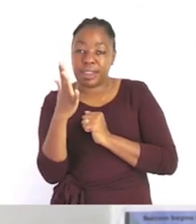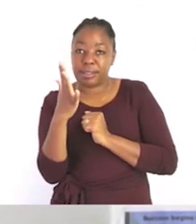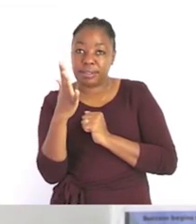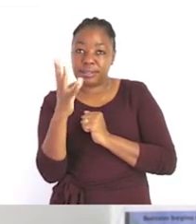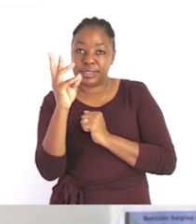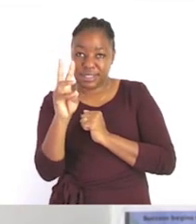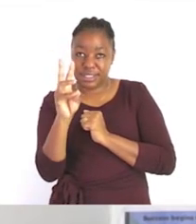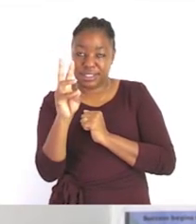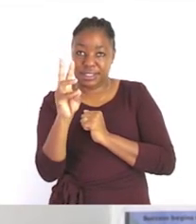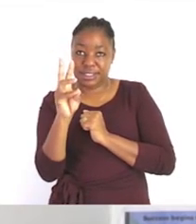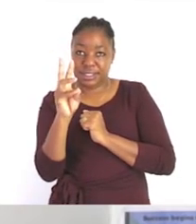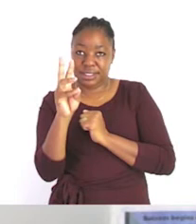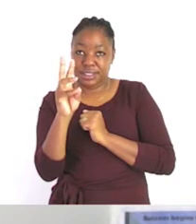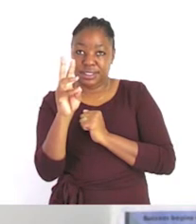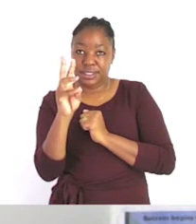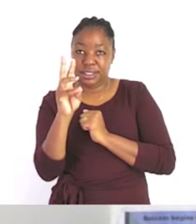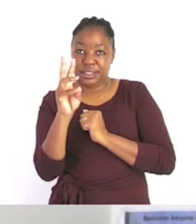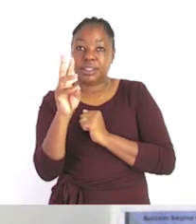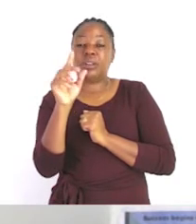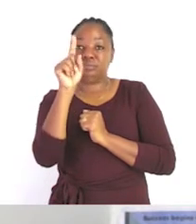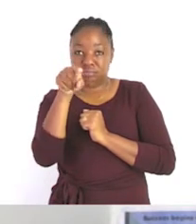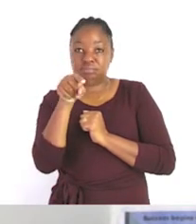6. And we are on 6.